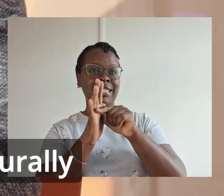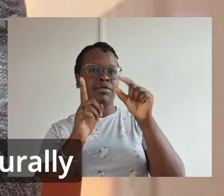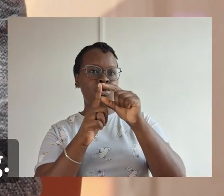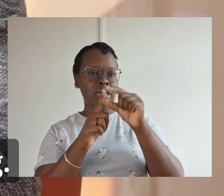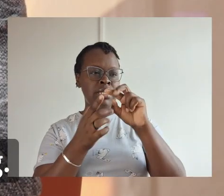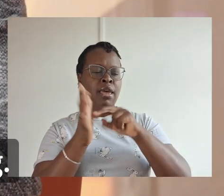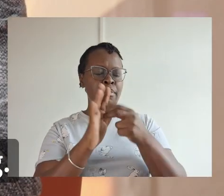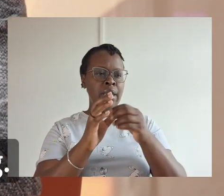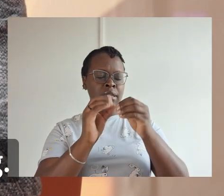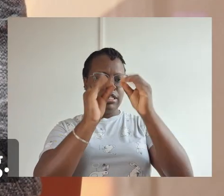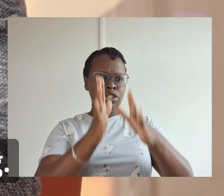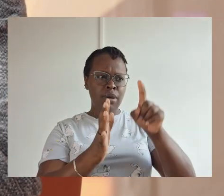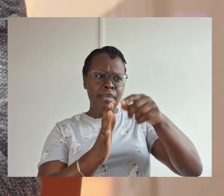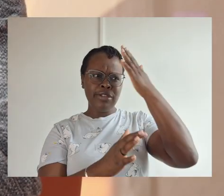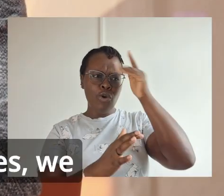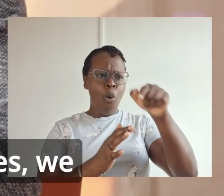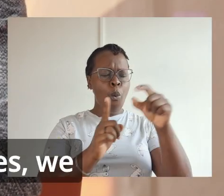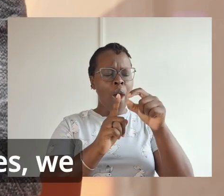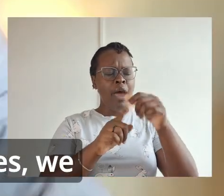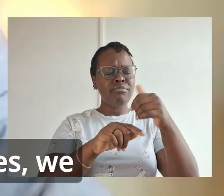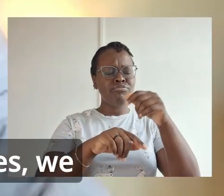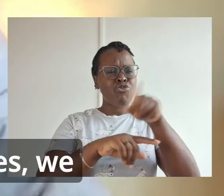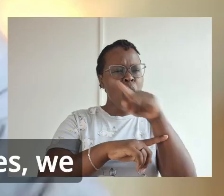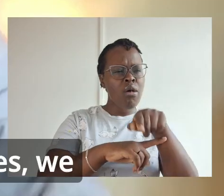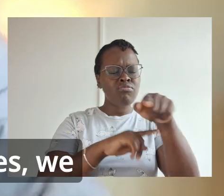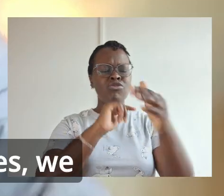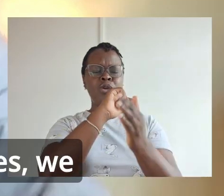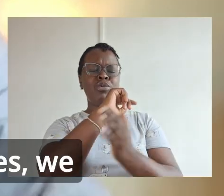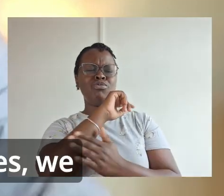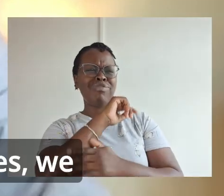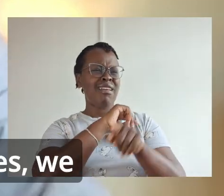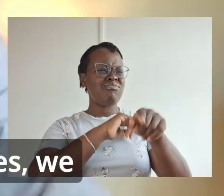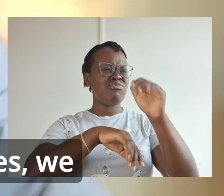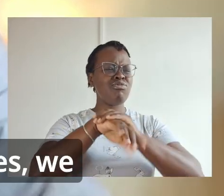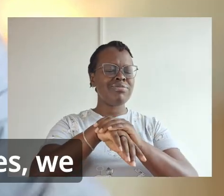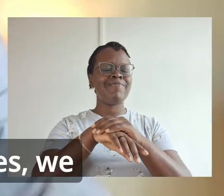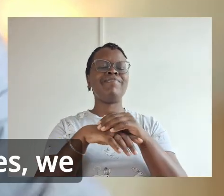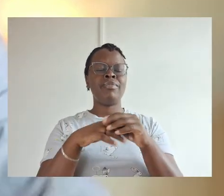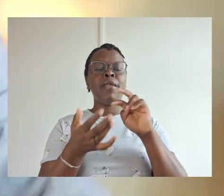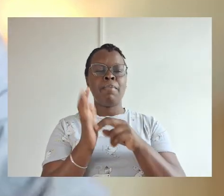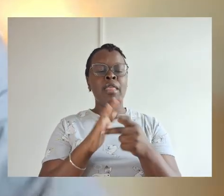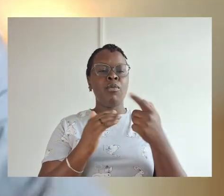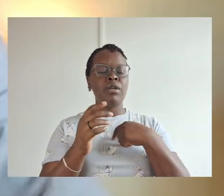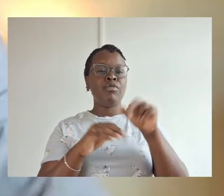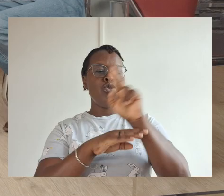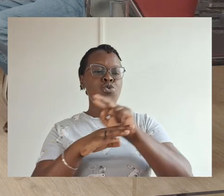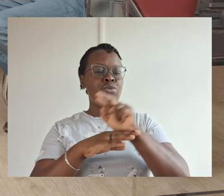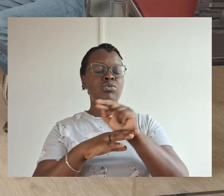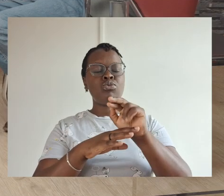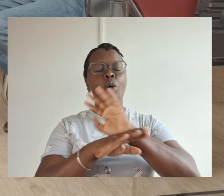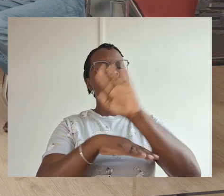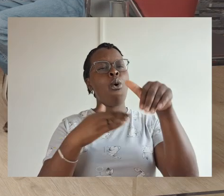this culturally sensitive content we're using. So and where we did not get the devices, we also publish books,